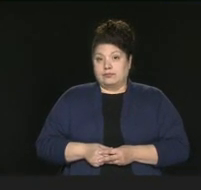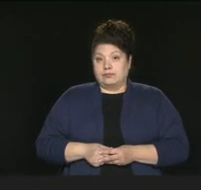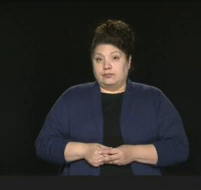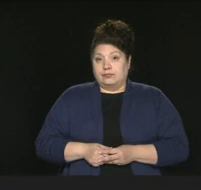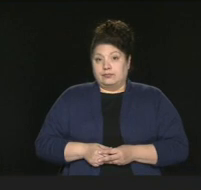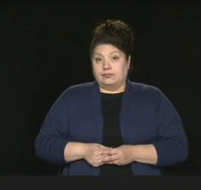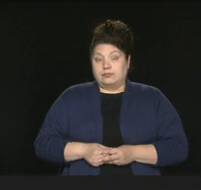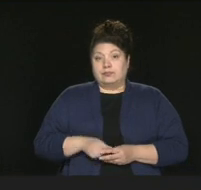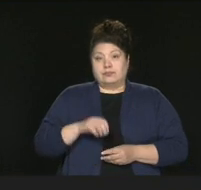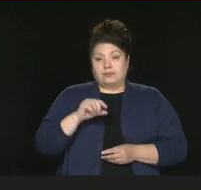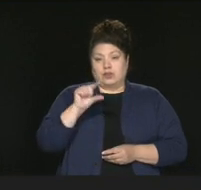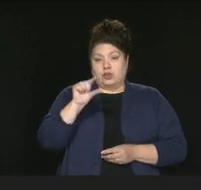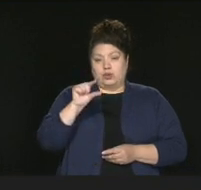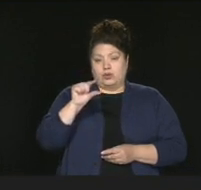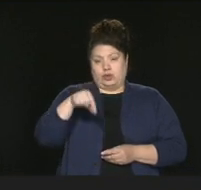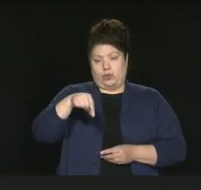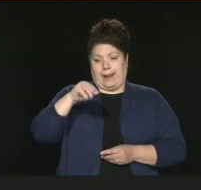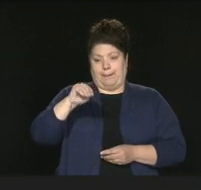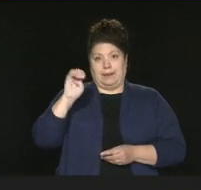ahead.